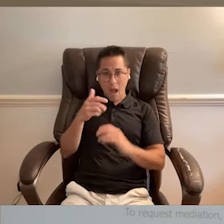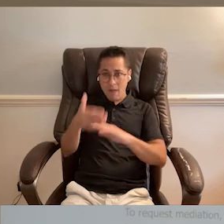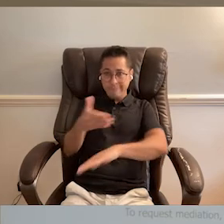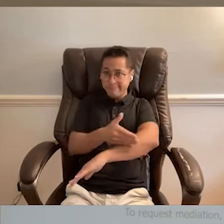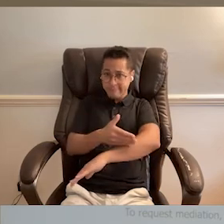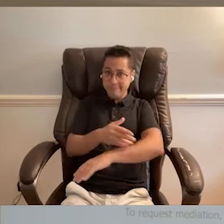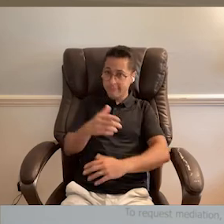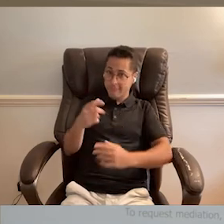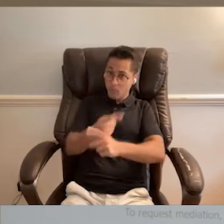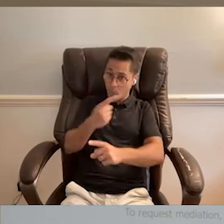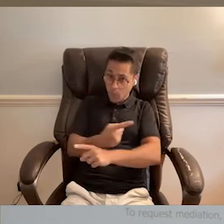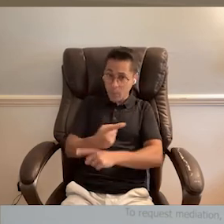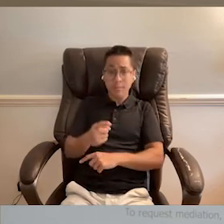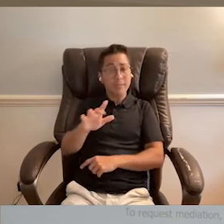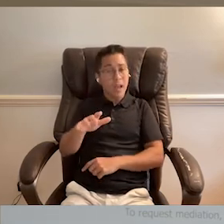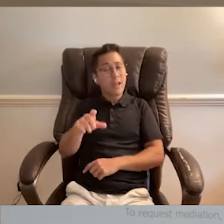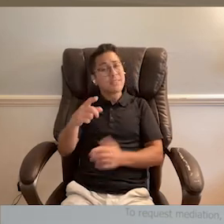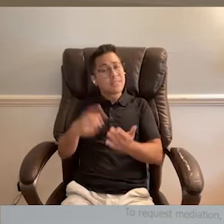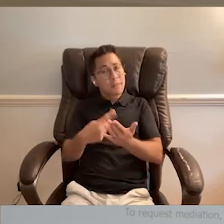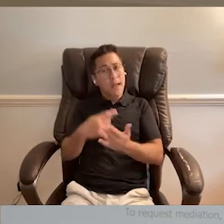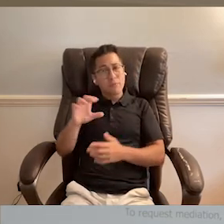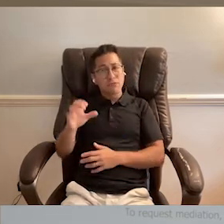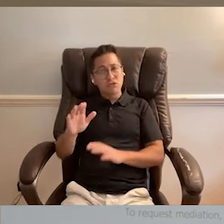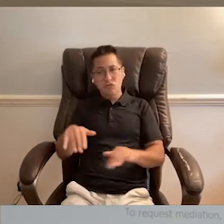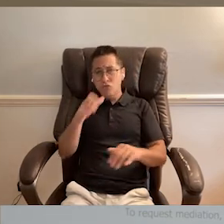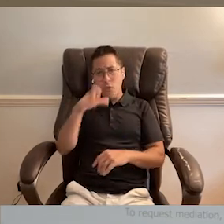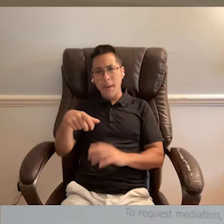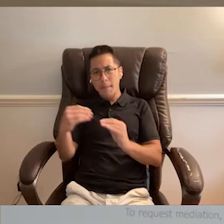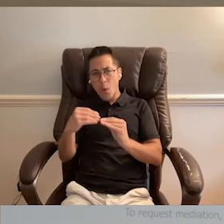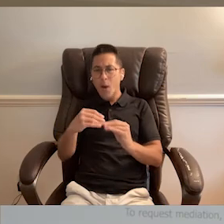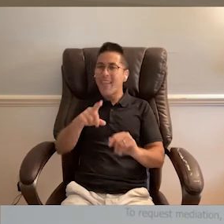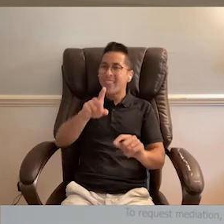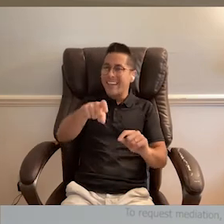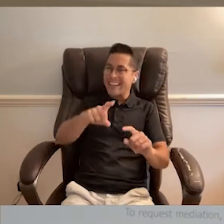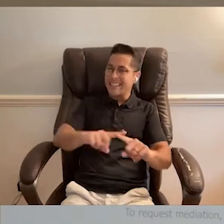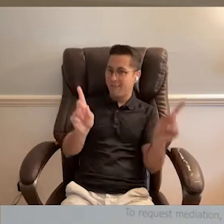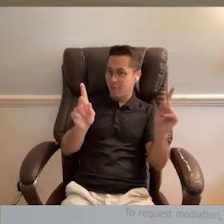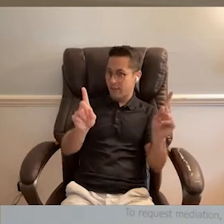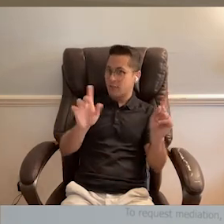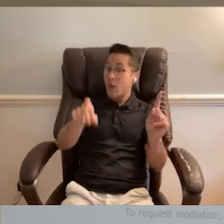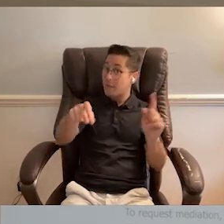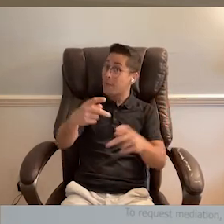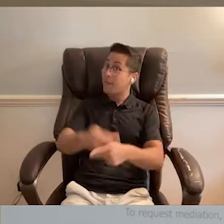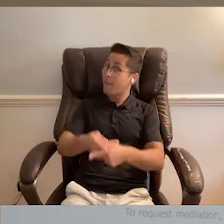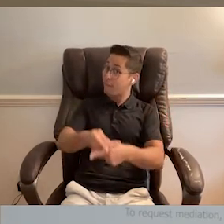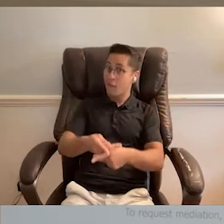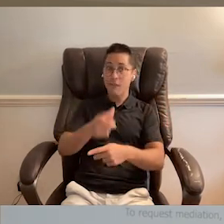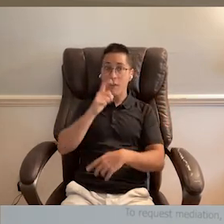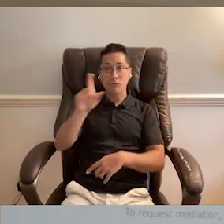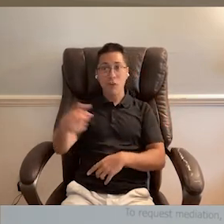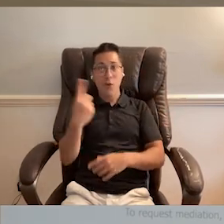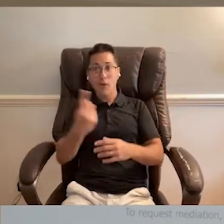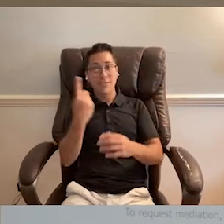Now, sometimes children don't need more, they need different. So you have to be careful about just always asking for more. You